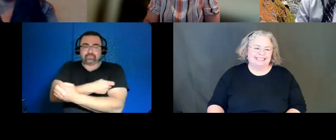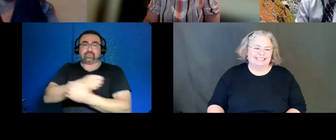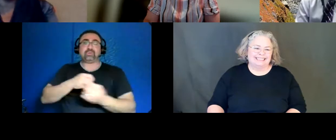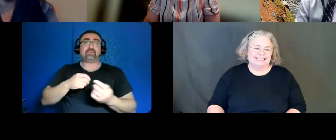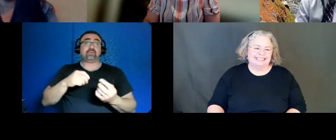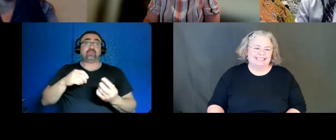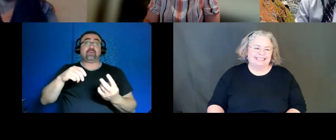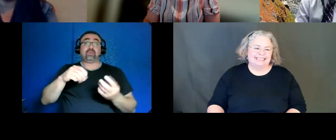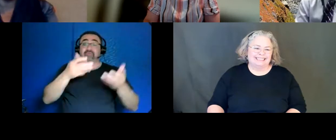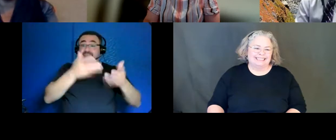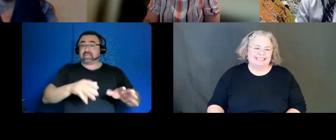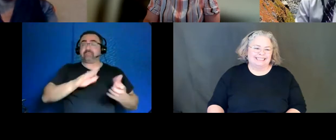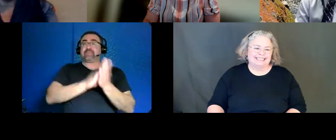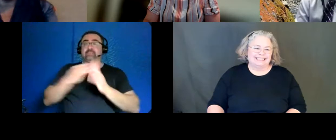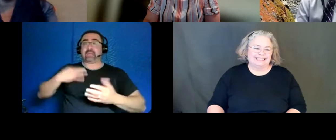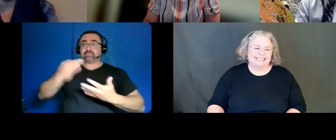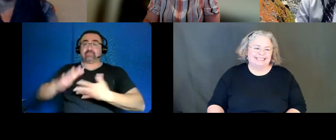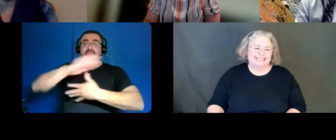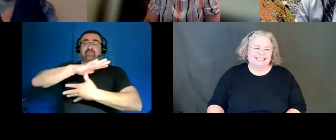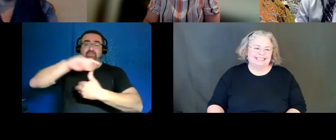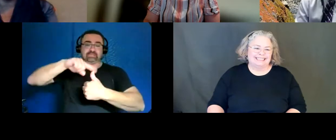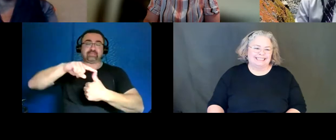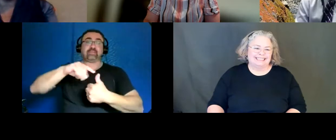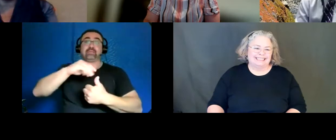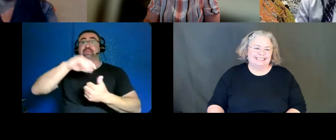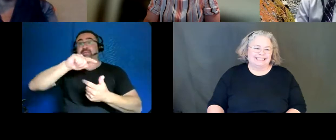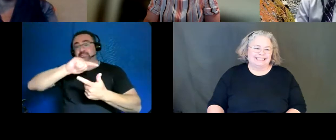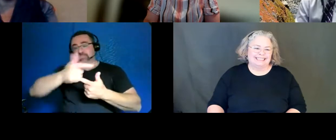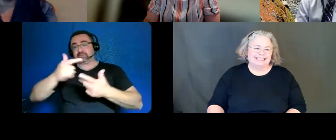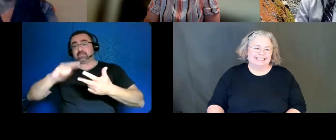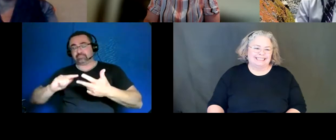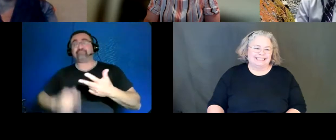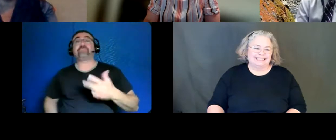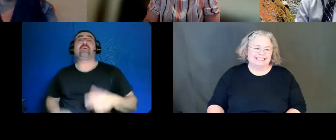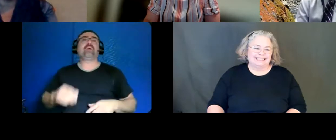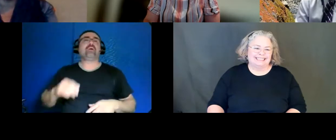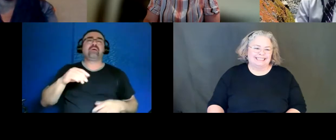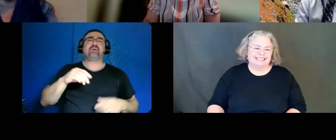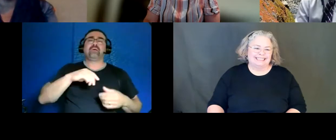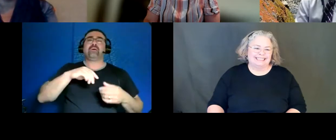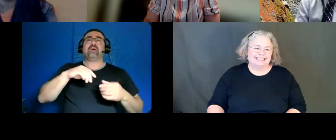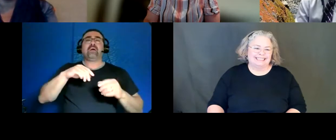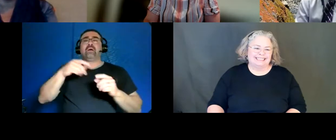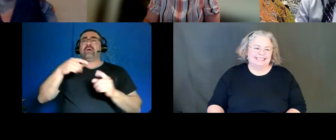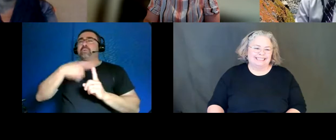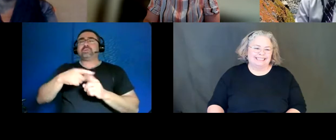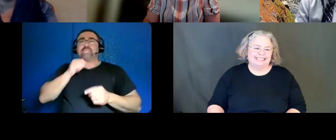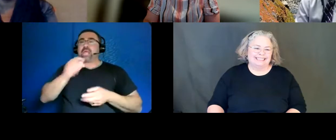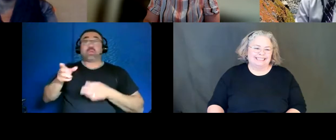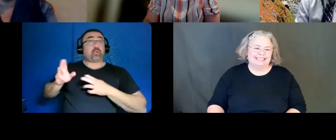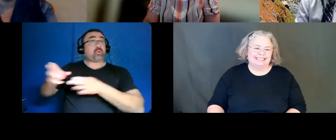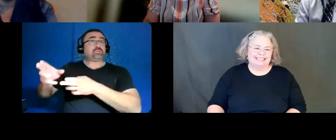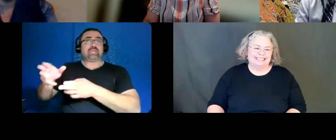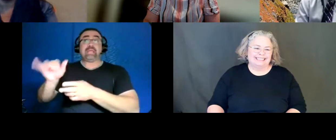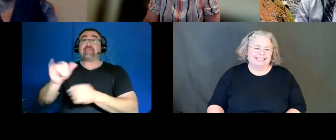will be eligible first, but wanted to also point out that it is not as urgent as when we